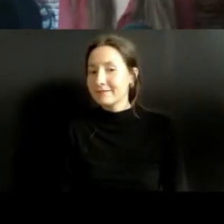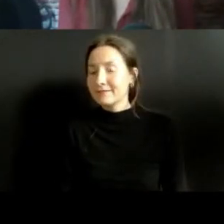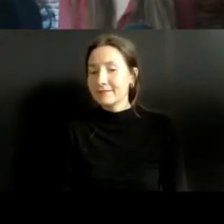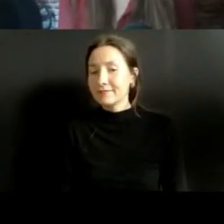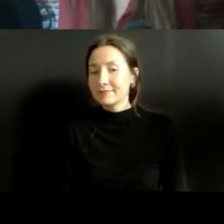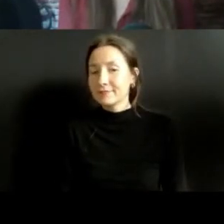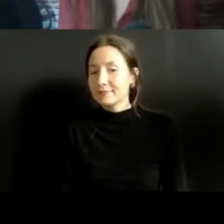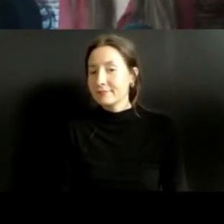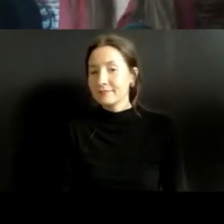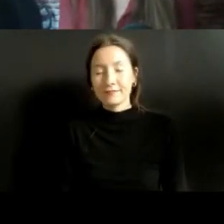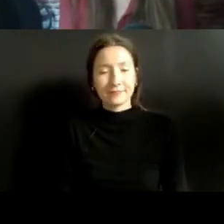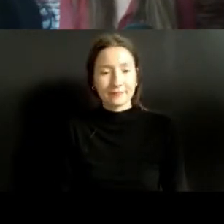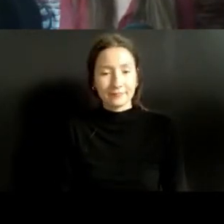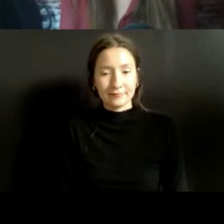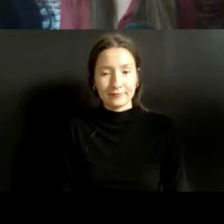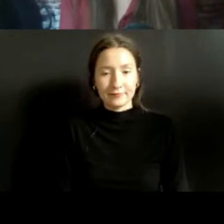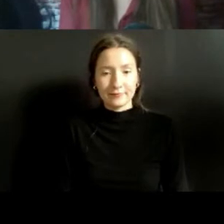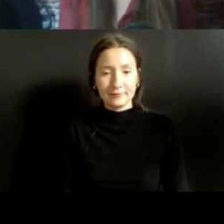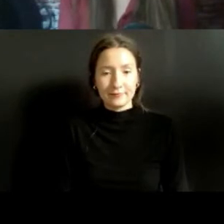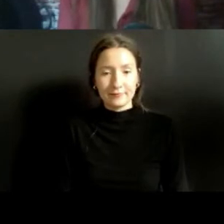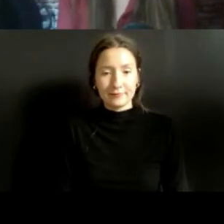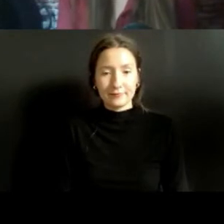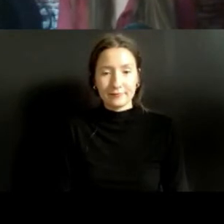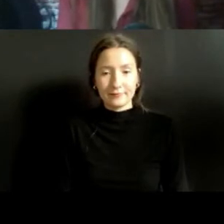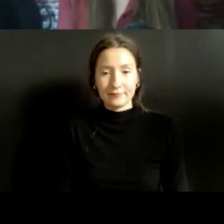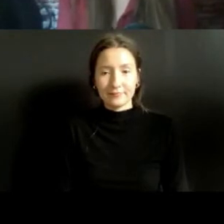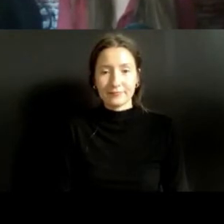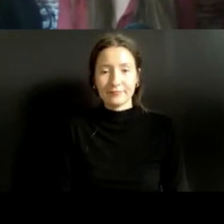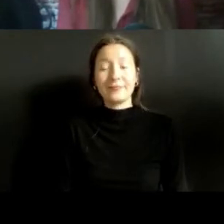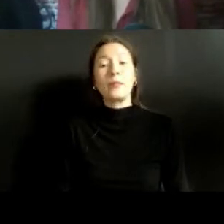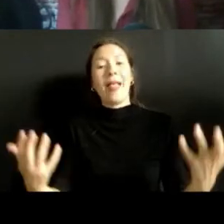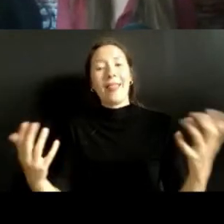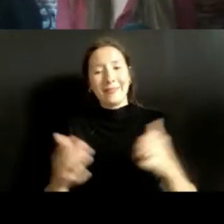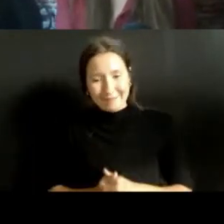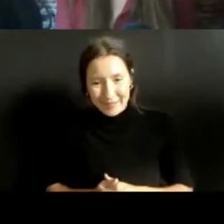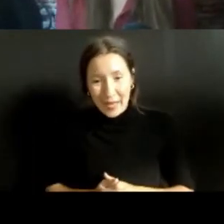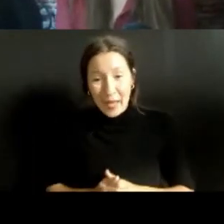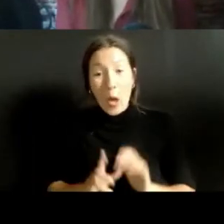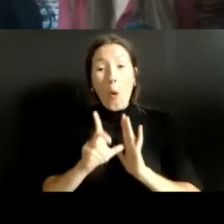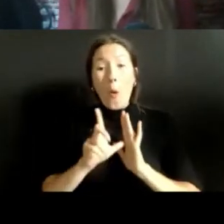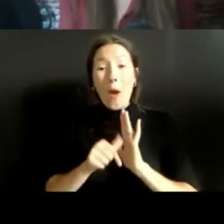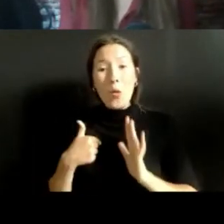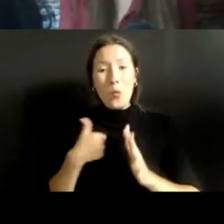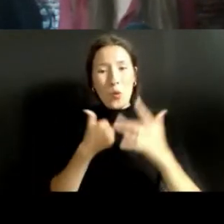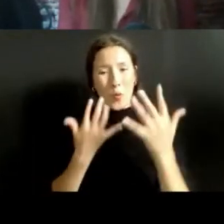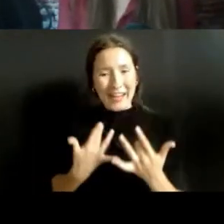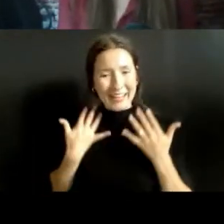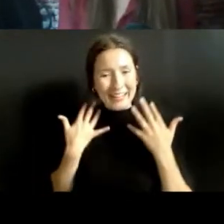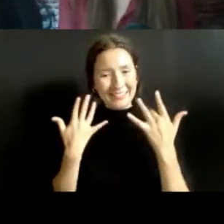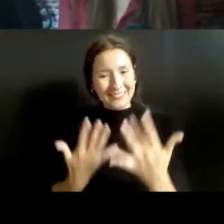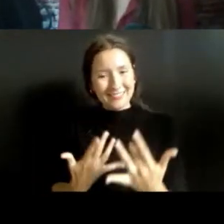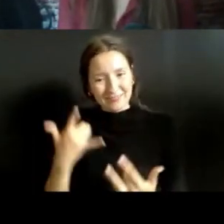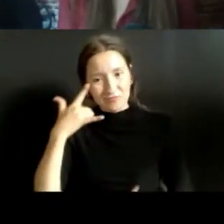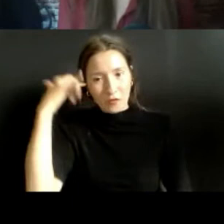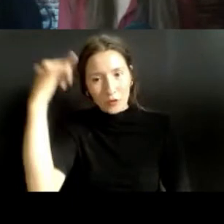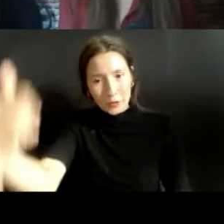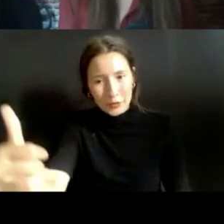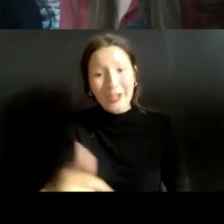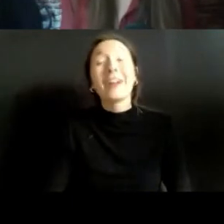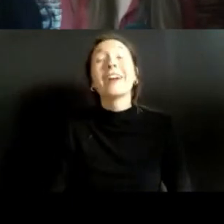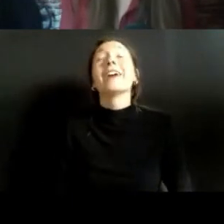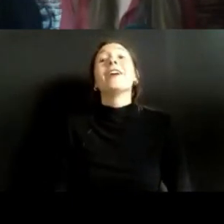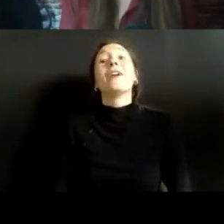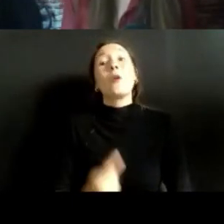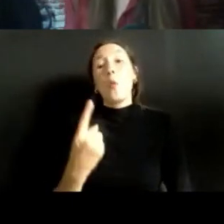While we're waiting an interminably long amount of time, one of the things that you'll need to manage very carefully with a